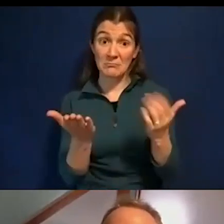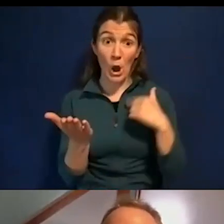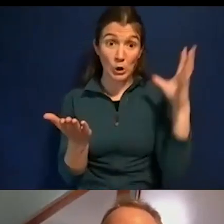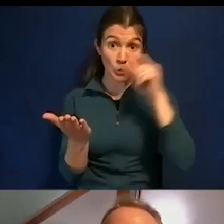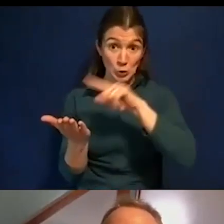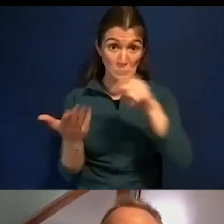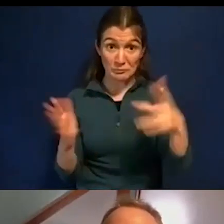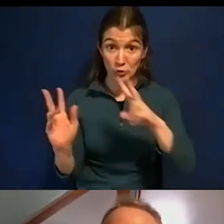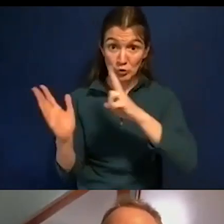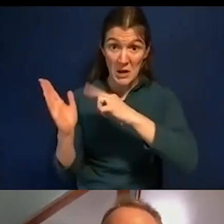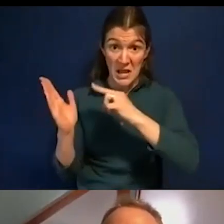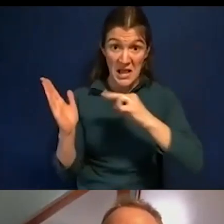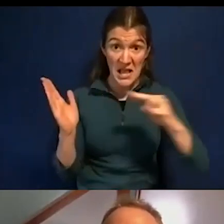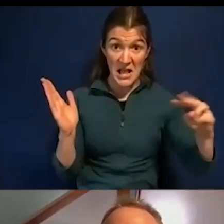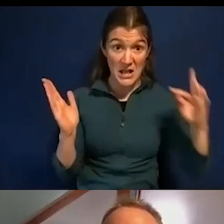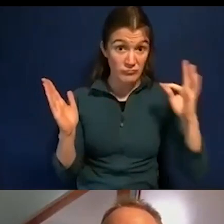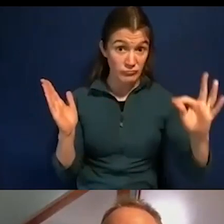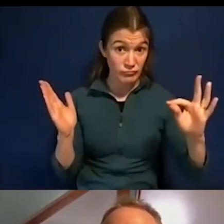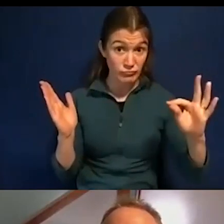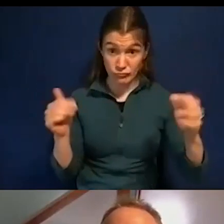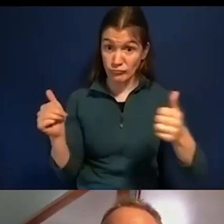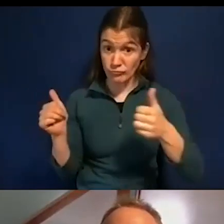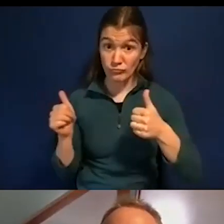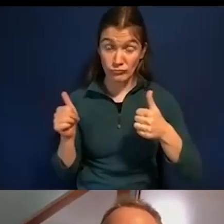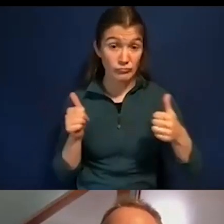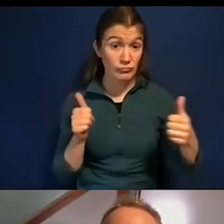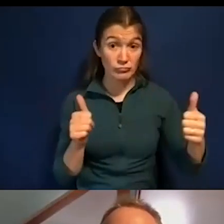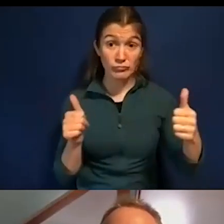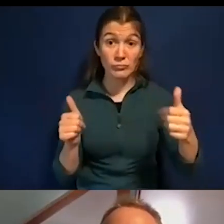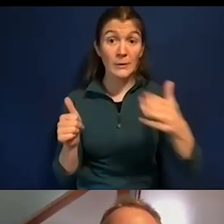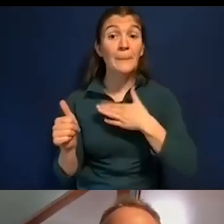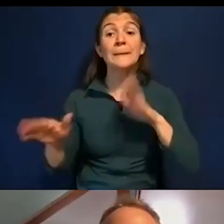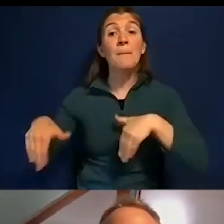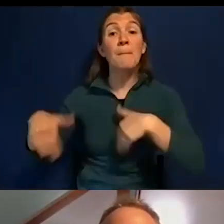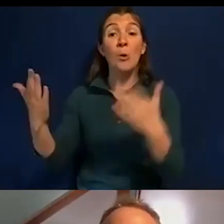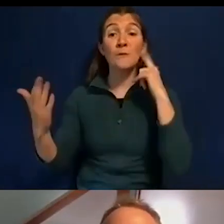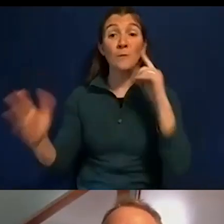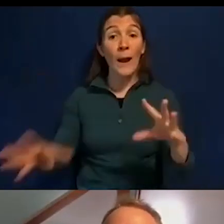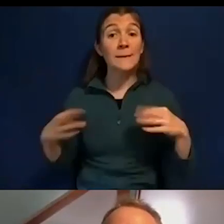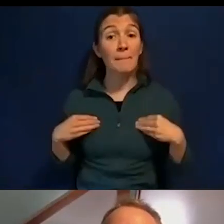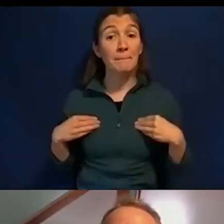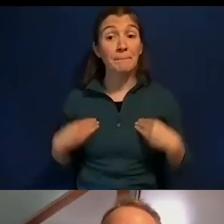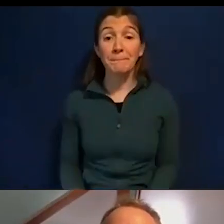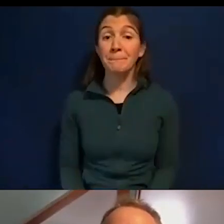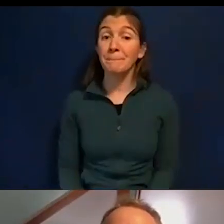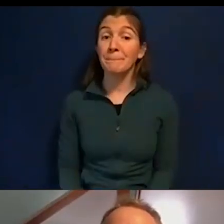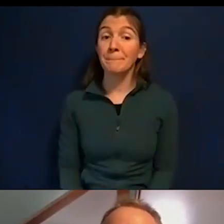all of us have had a chance to read them, and I entertain a motion.